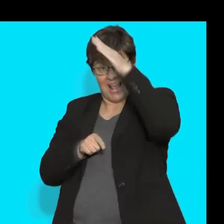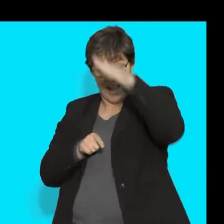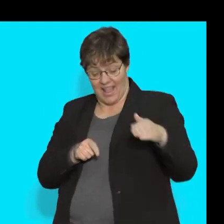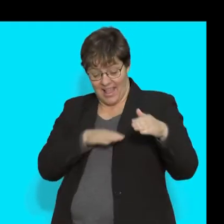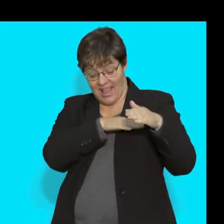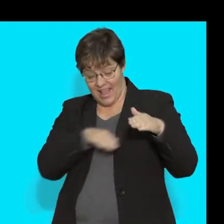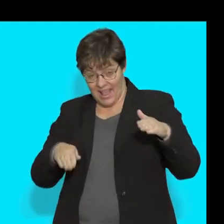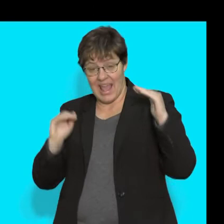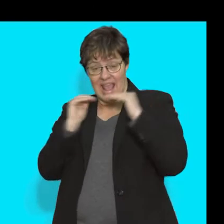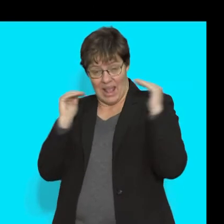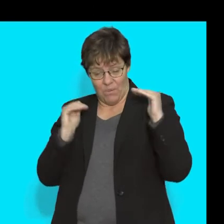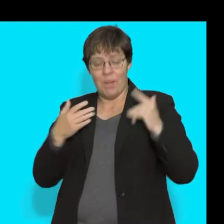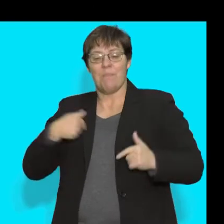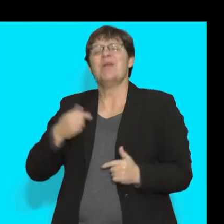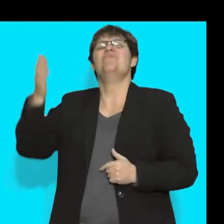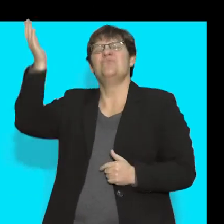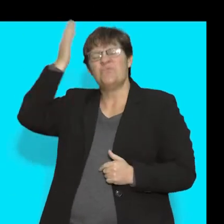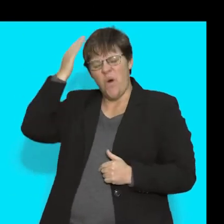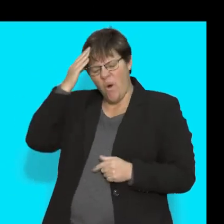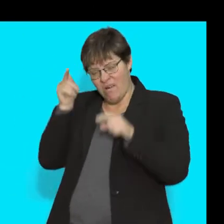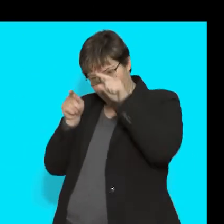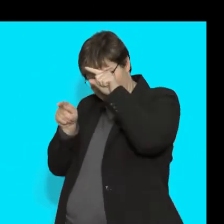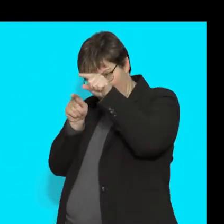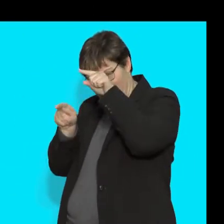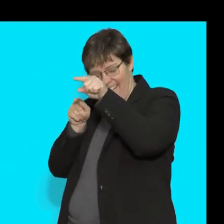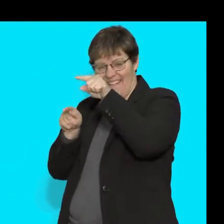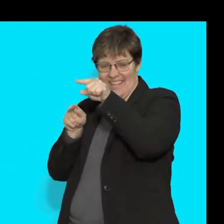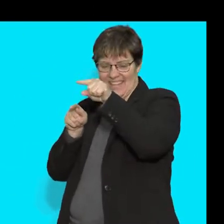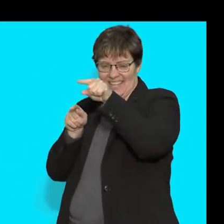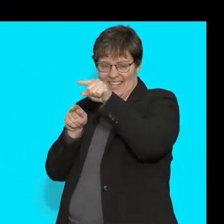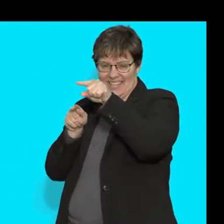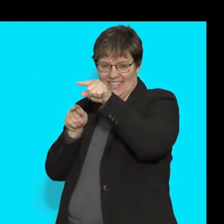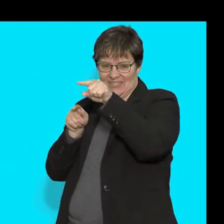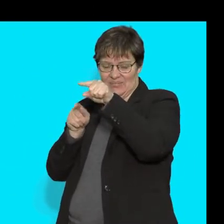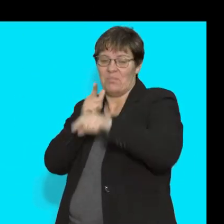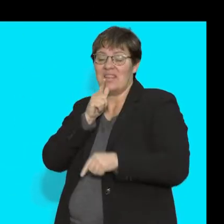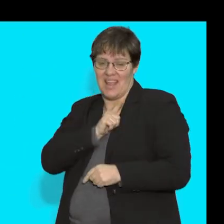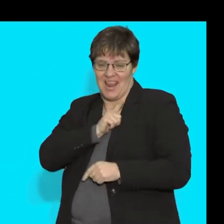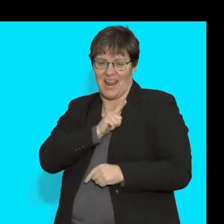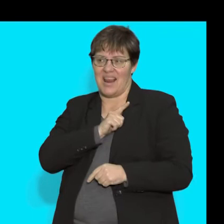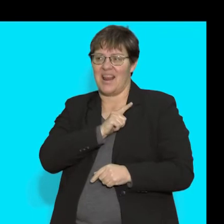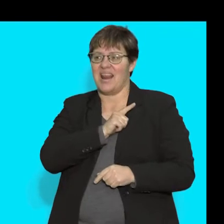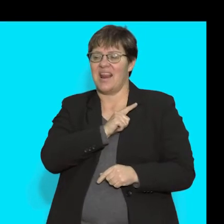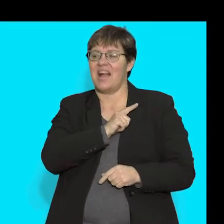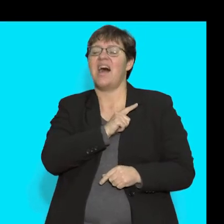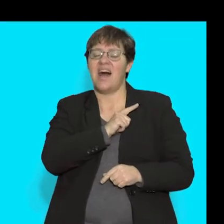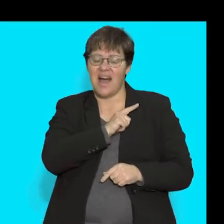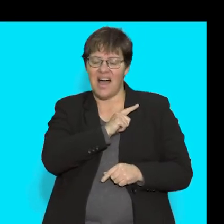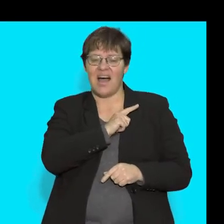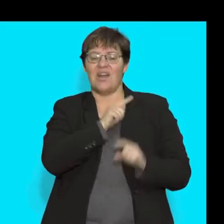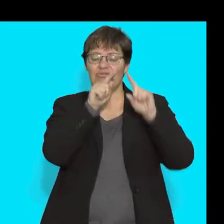that AC is equals to BC, I will then say implicitly, they are telling me that this is